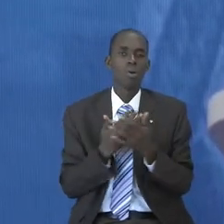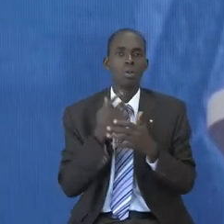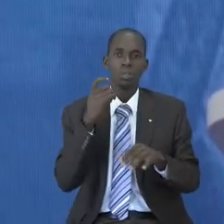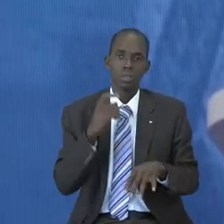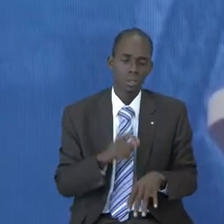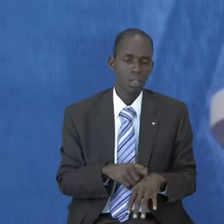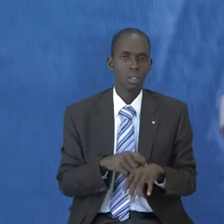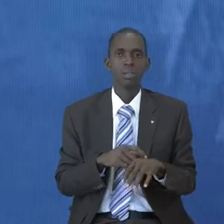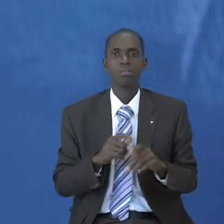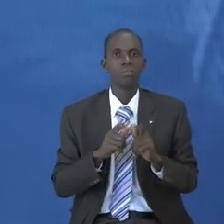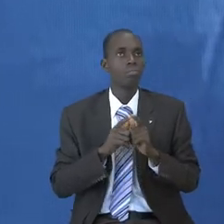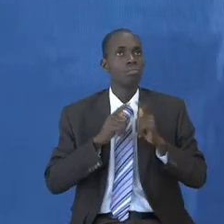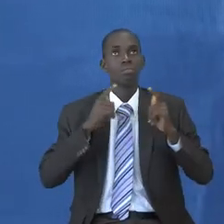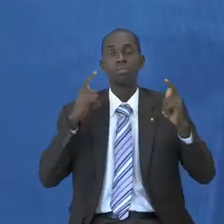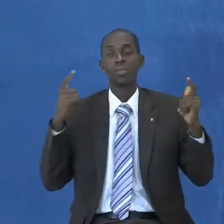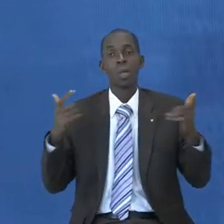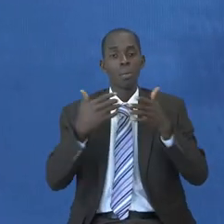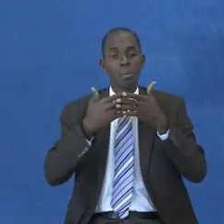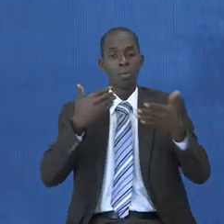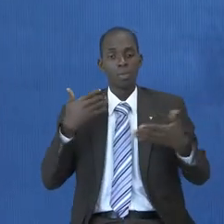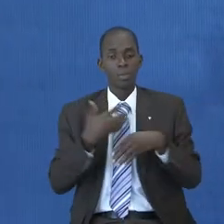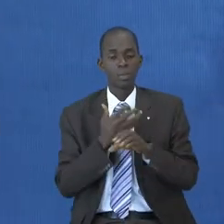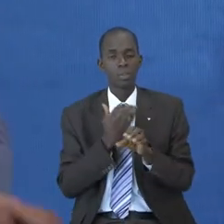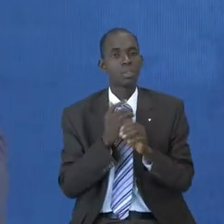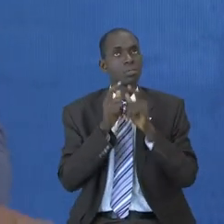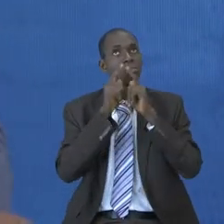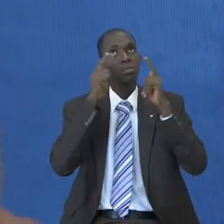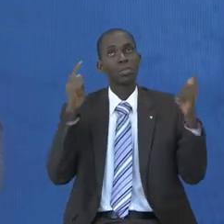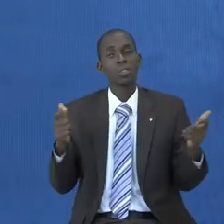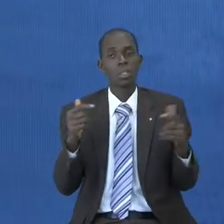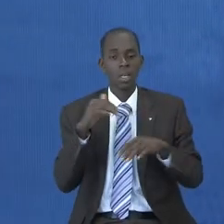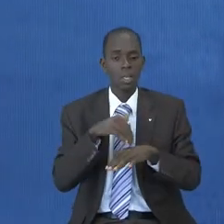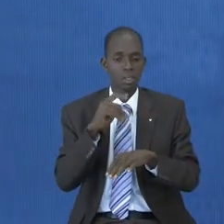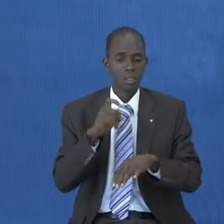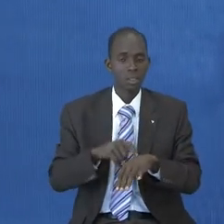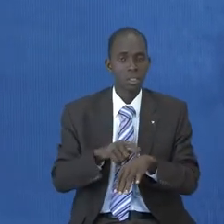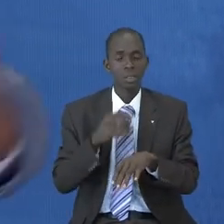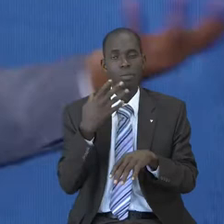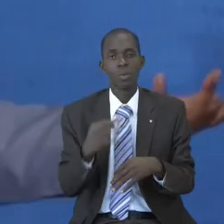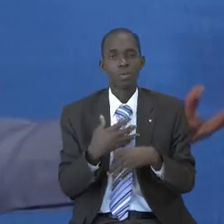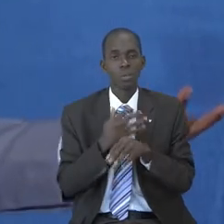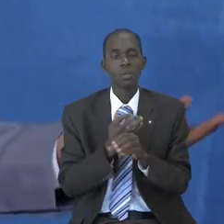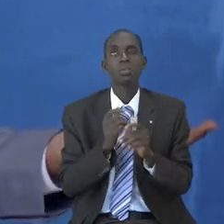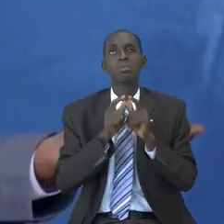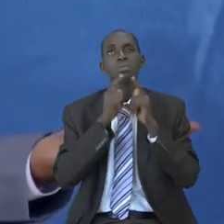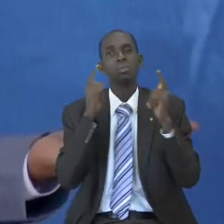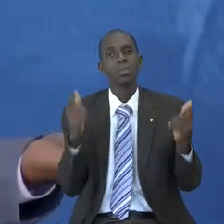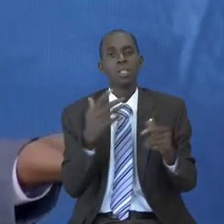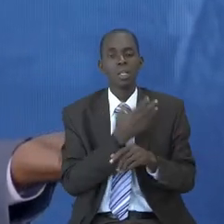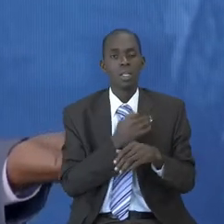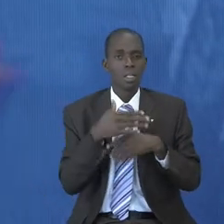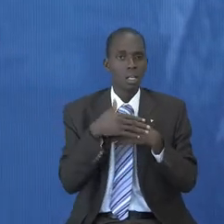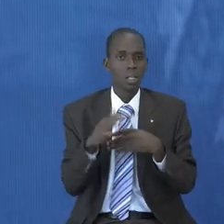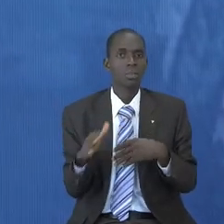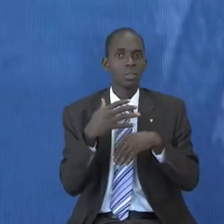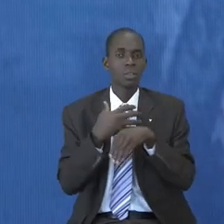All time before creation supernatural, and at the time of creation supernatural, after